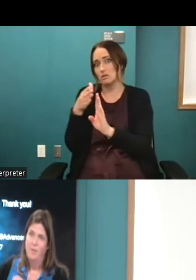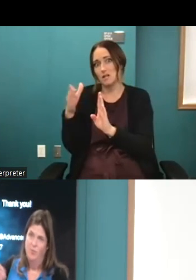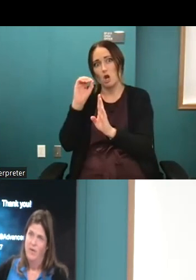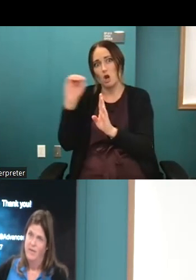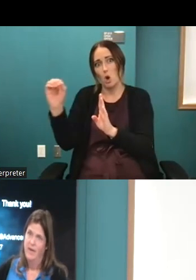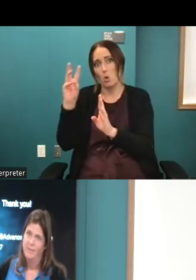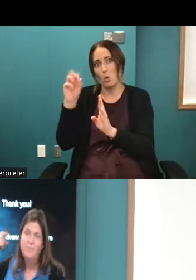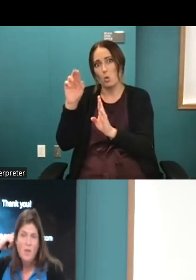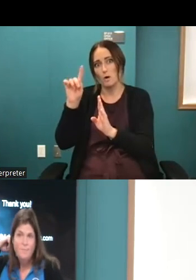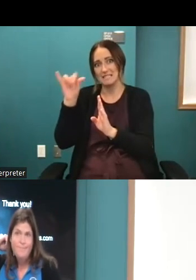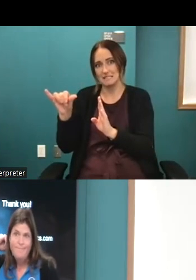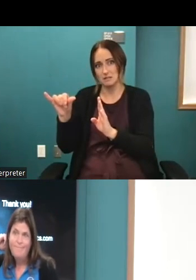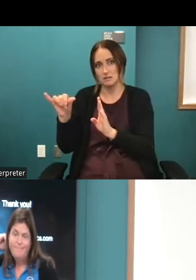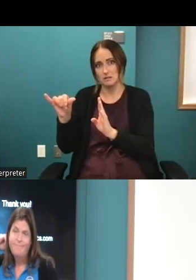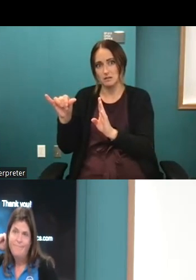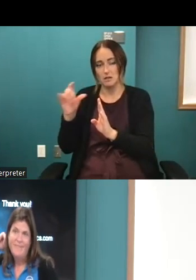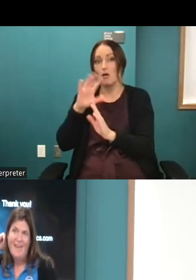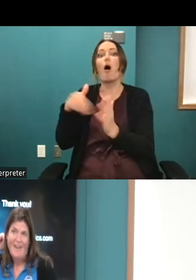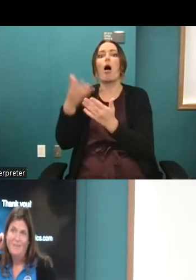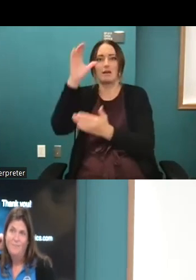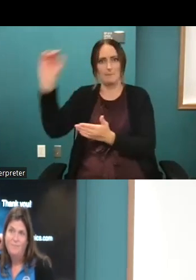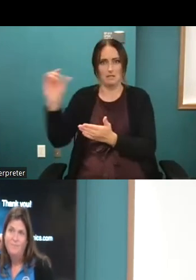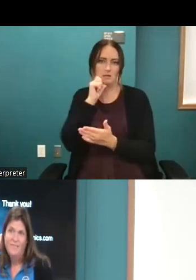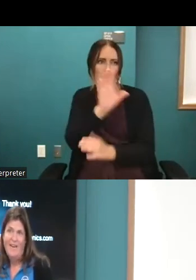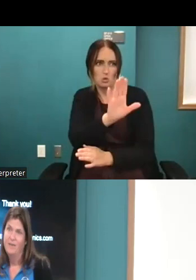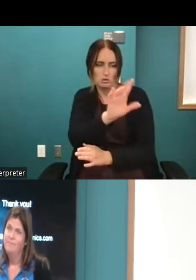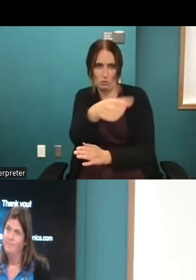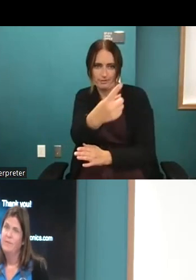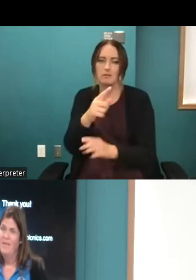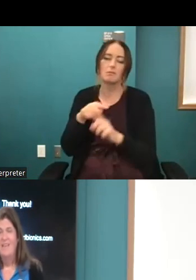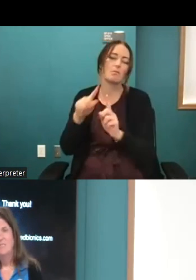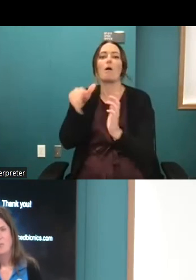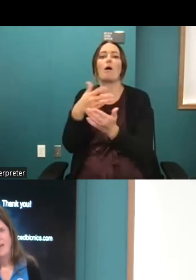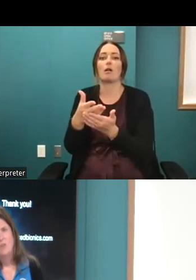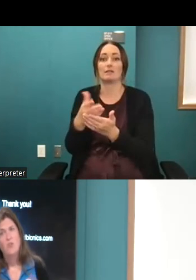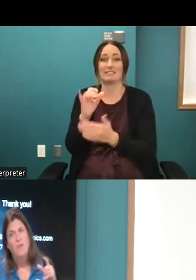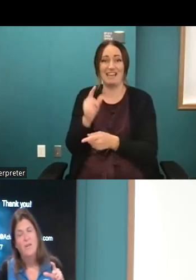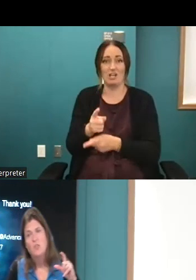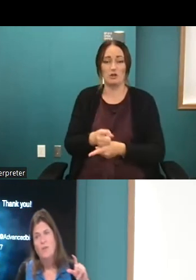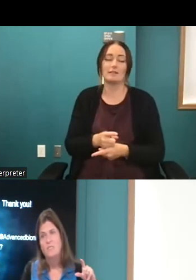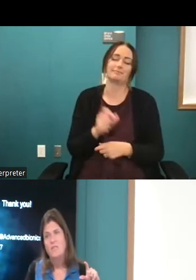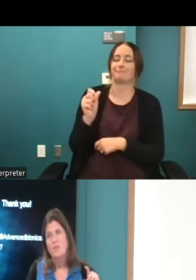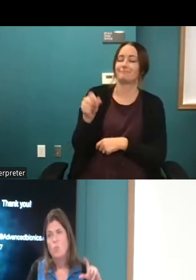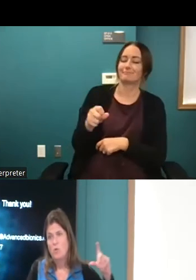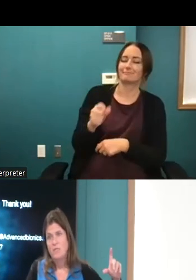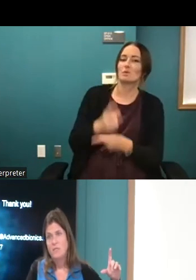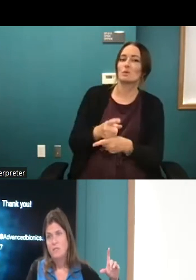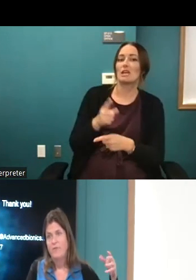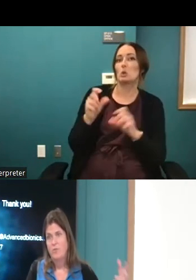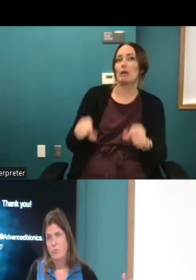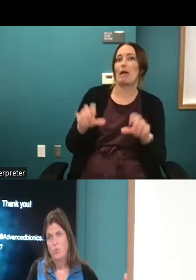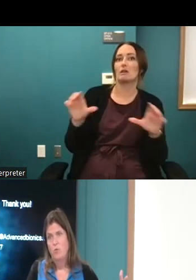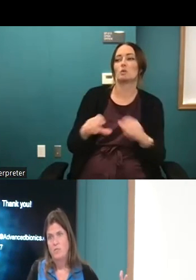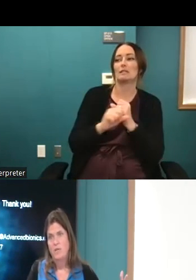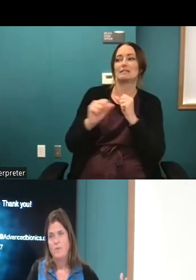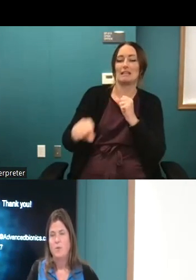if they With upgrade, all yeah. companies, not just yours. I'm just Yeah. saying insurance. Yeah, Accurate? yeah, that's pretty accurate. You can do extended warranties. After